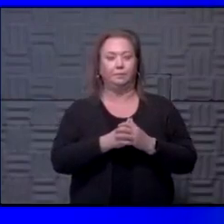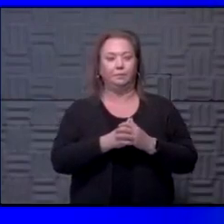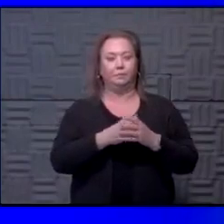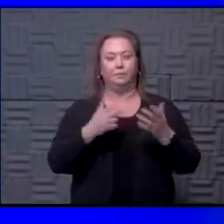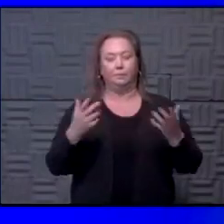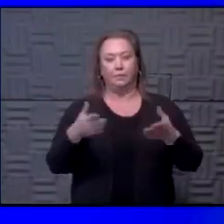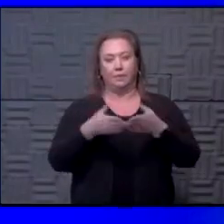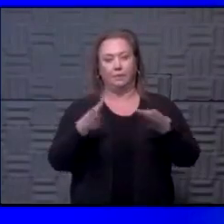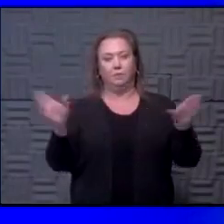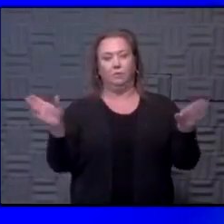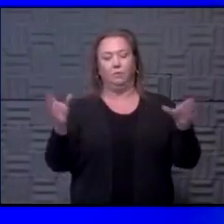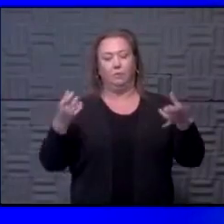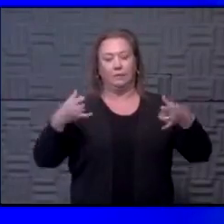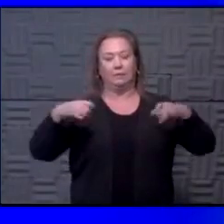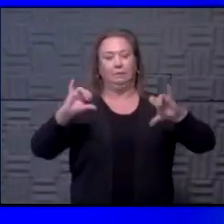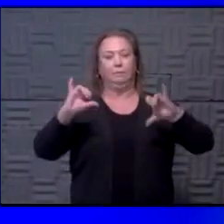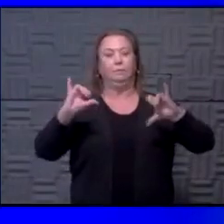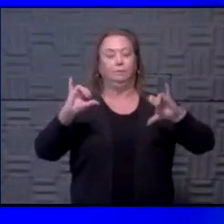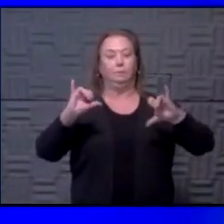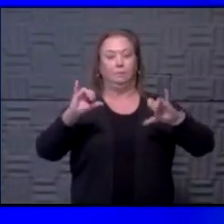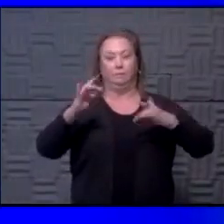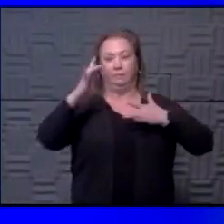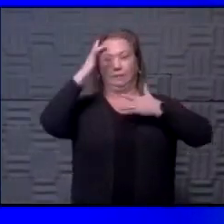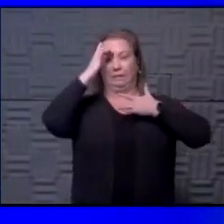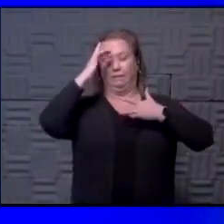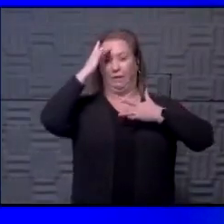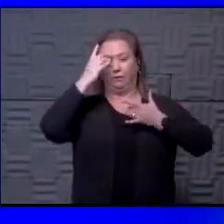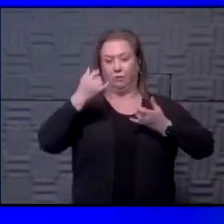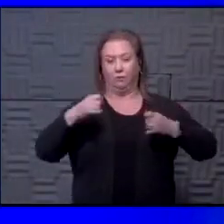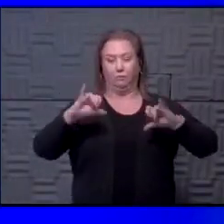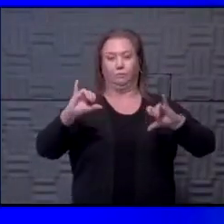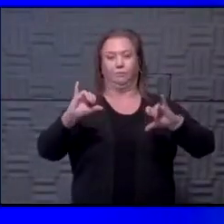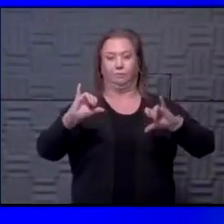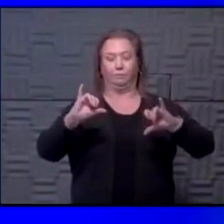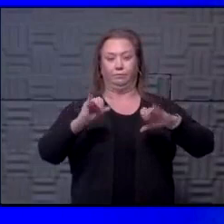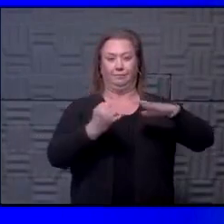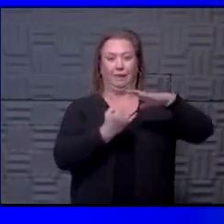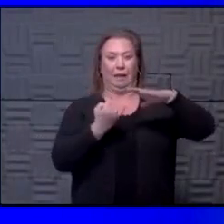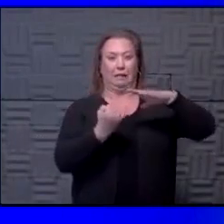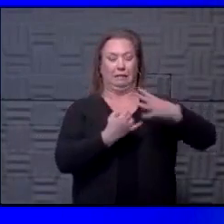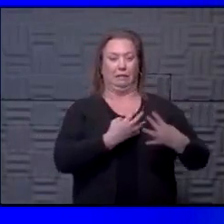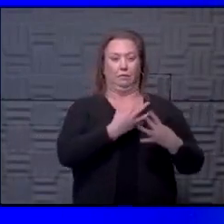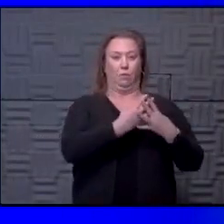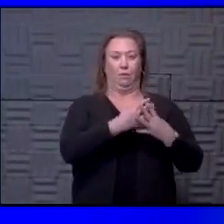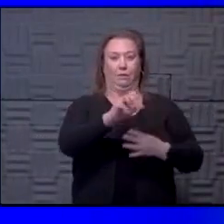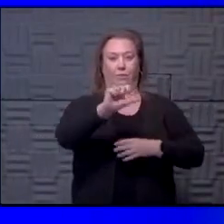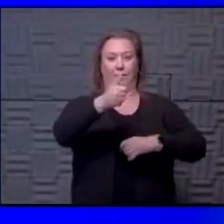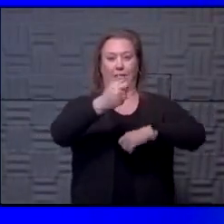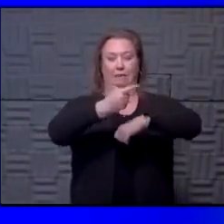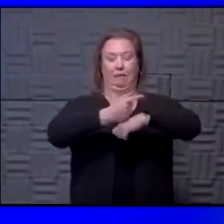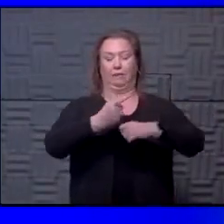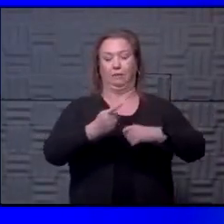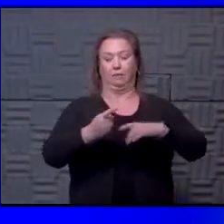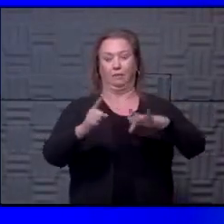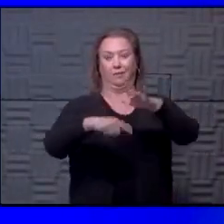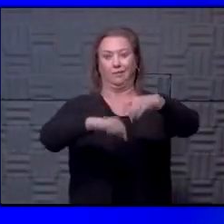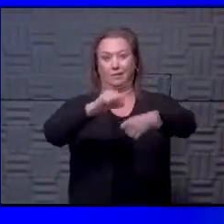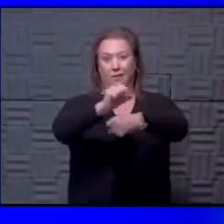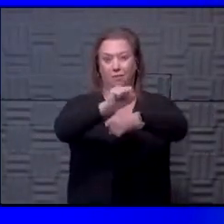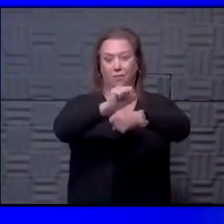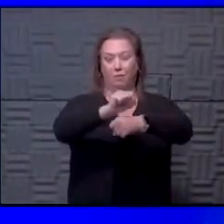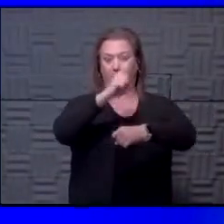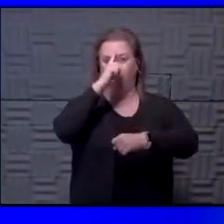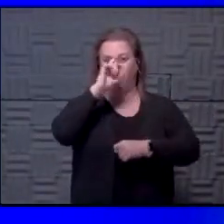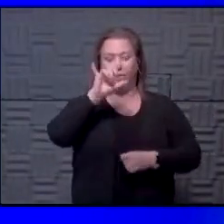So overall, you know, still what happens if you get the infection? Are you still going to have to isolate for 10 days? Are you going to miss work because of